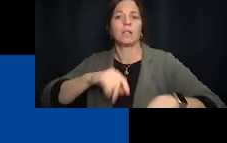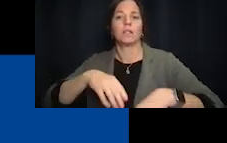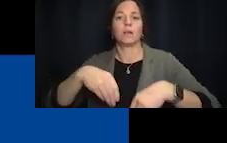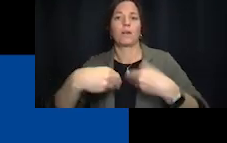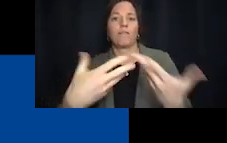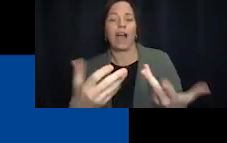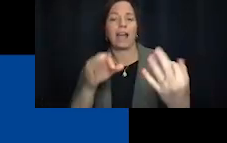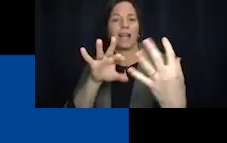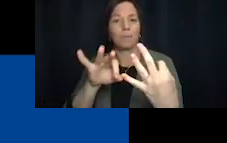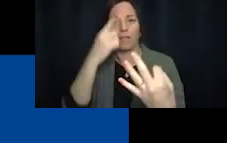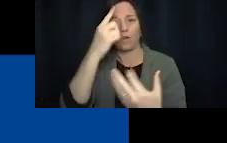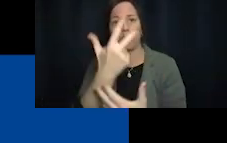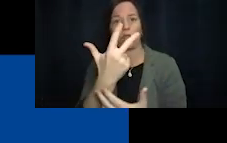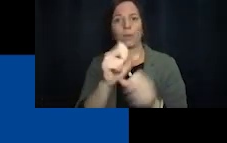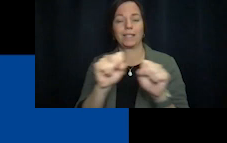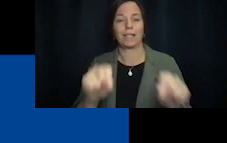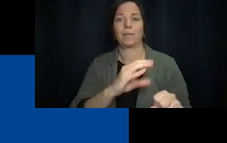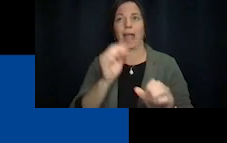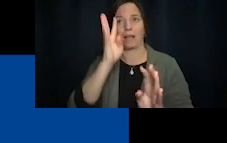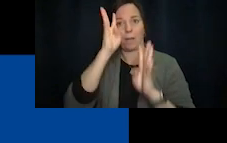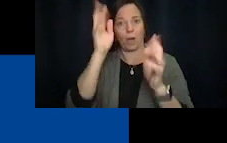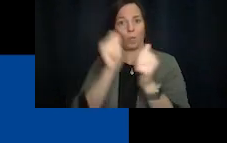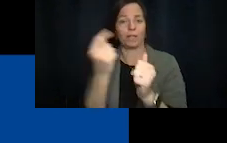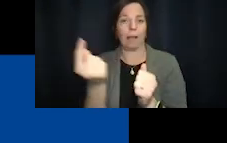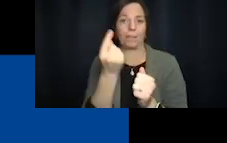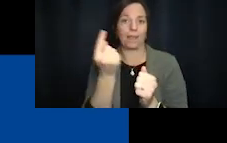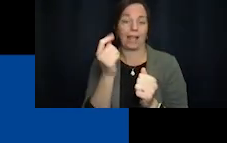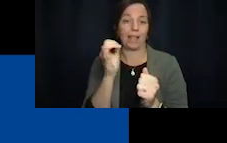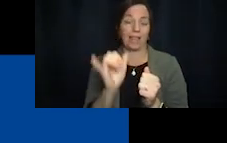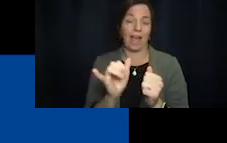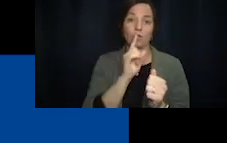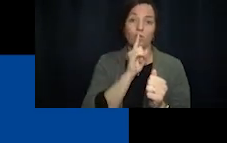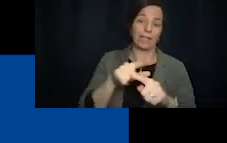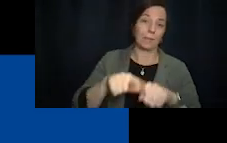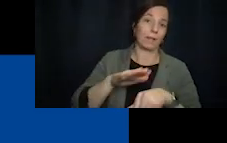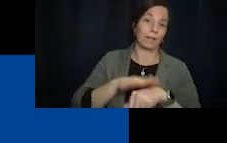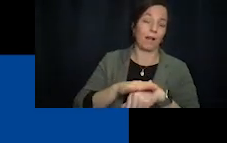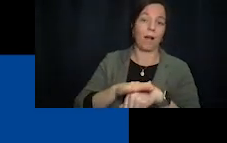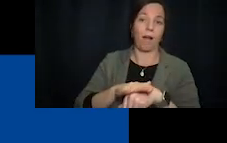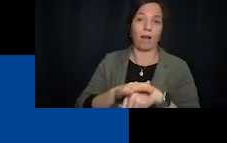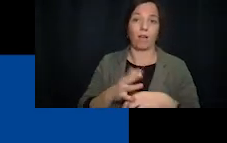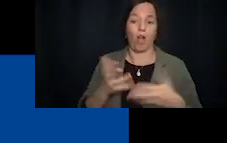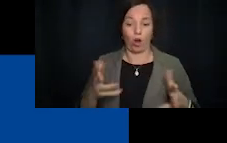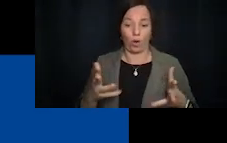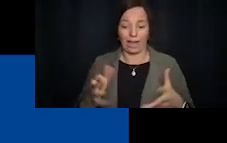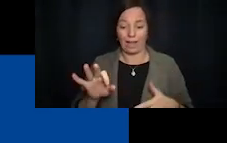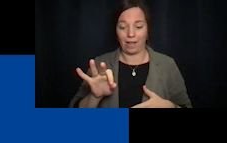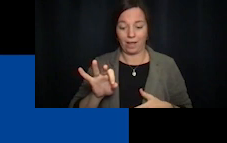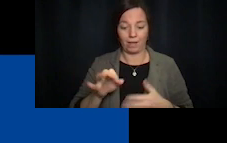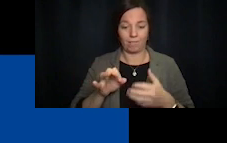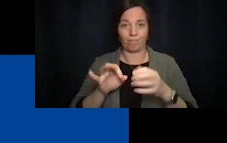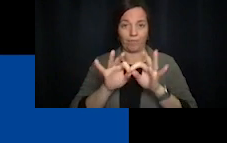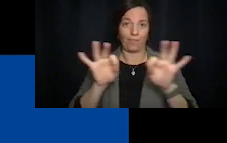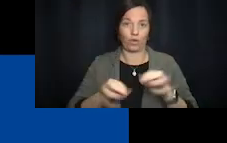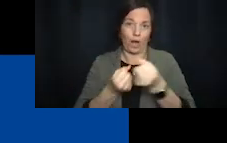input across our three systems, and come up with something that is largely built on existing frameworks, but really taking into